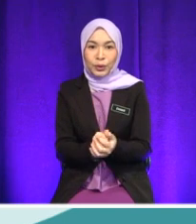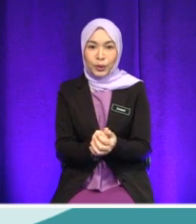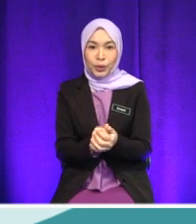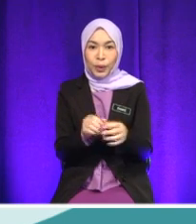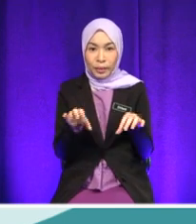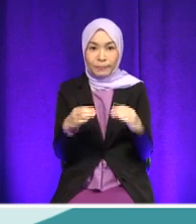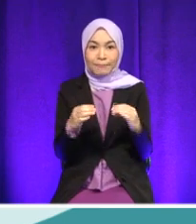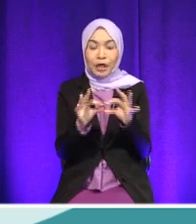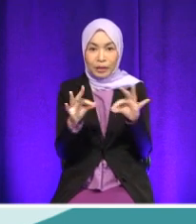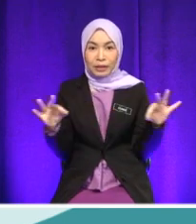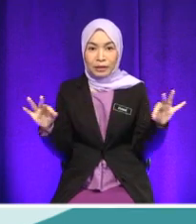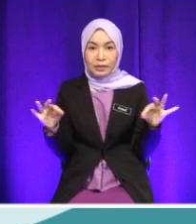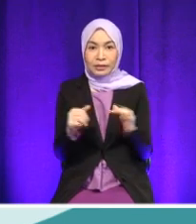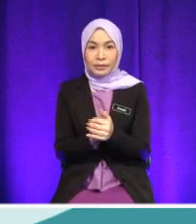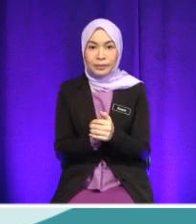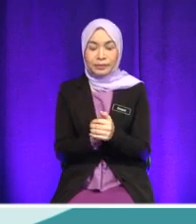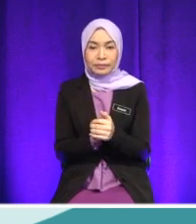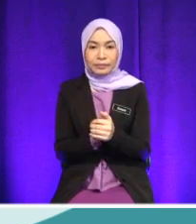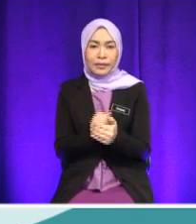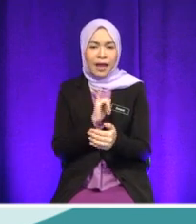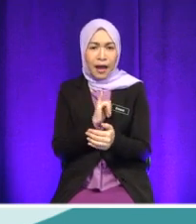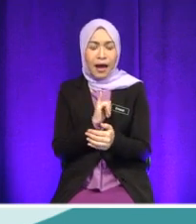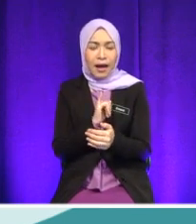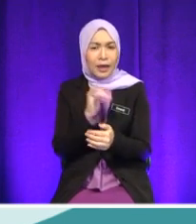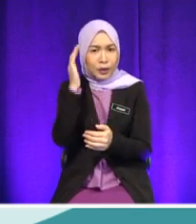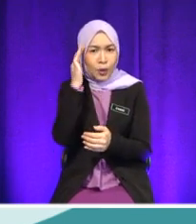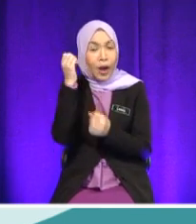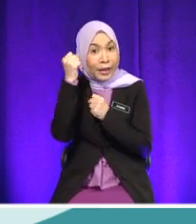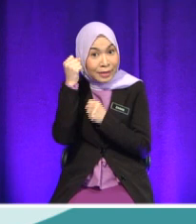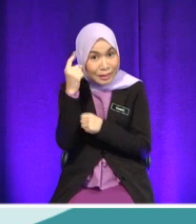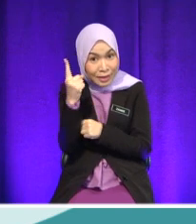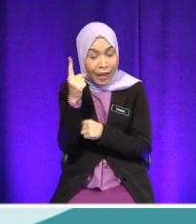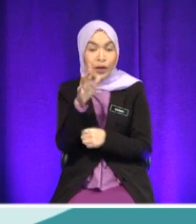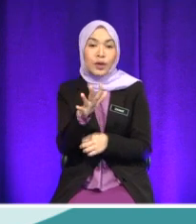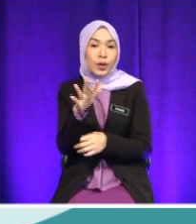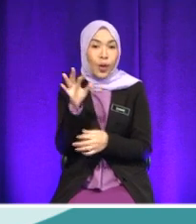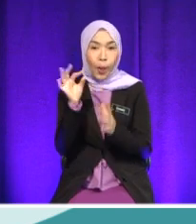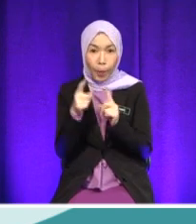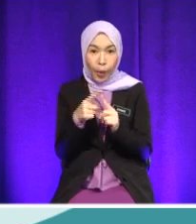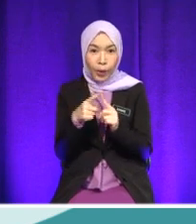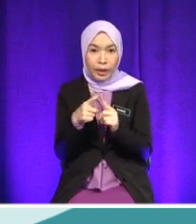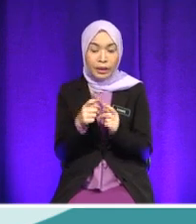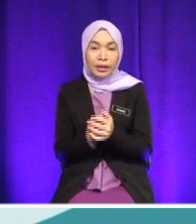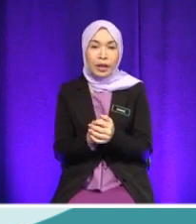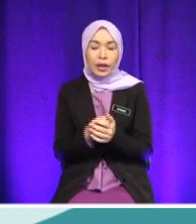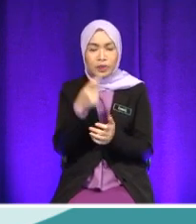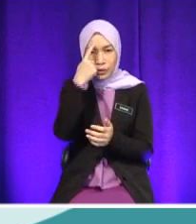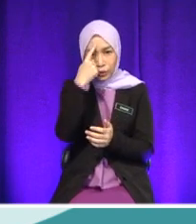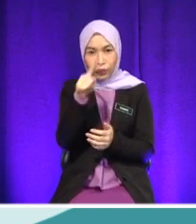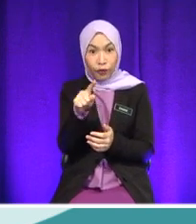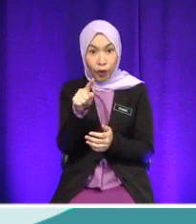agree with it, you can say that I get your point, right? I get a point on this, and then I get your point on this idea